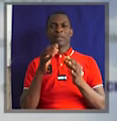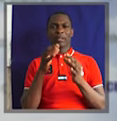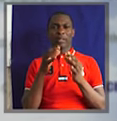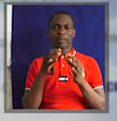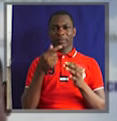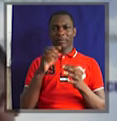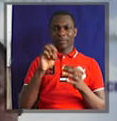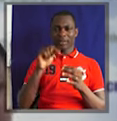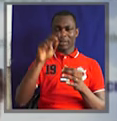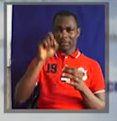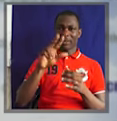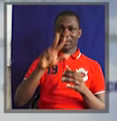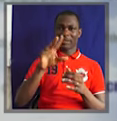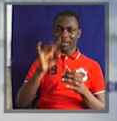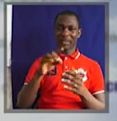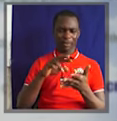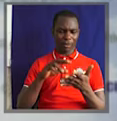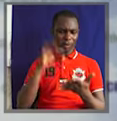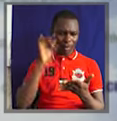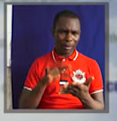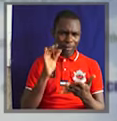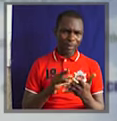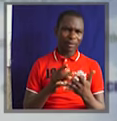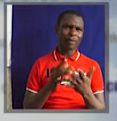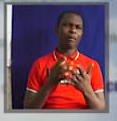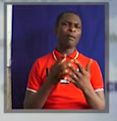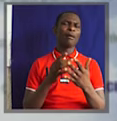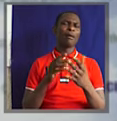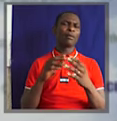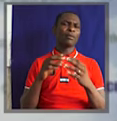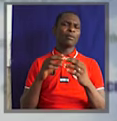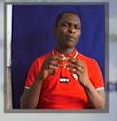saade yi awo Genesis 38 ho no mo a na utresia di ba